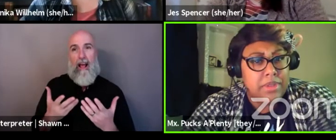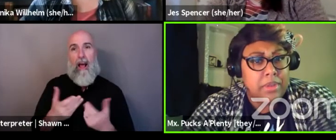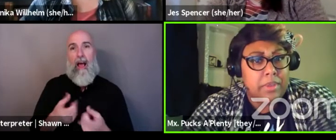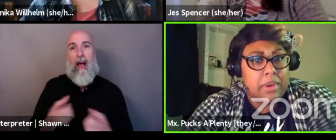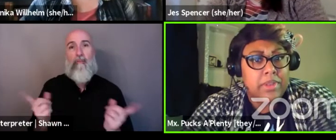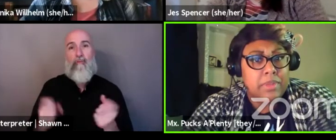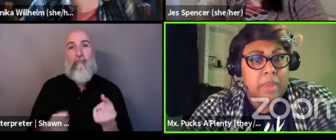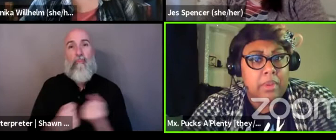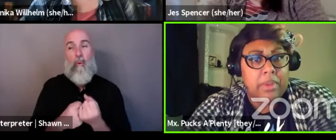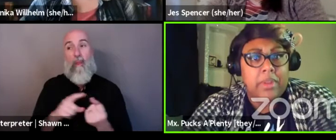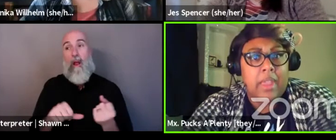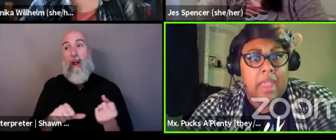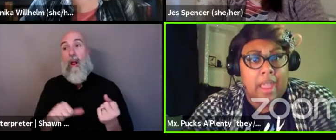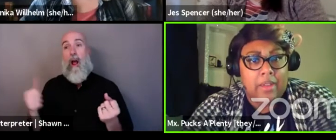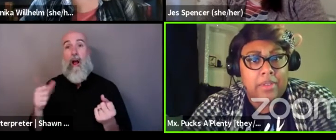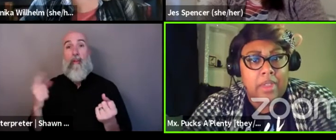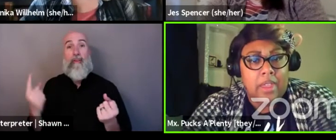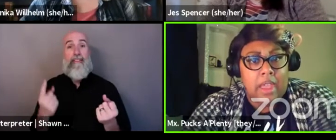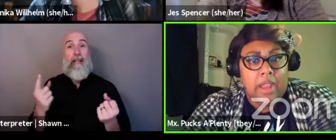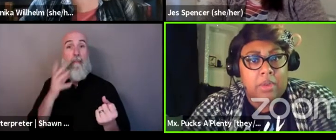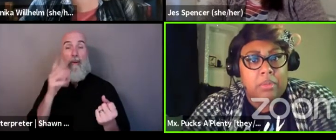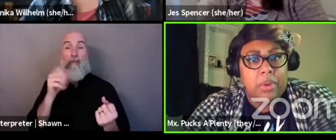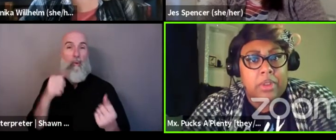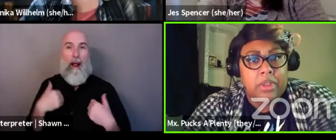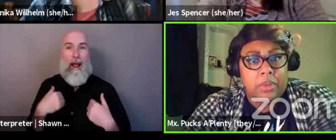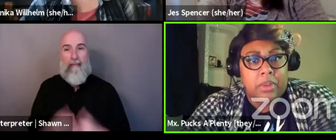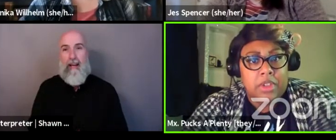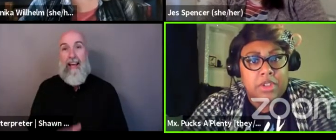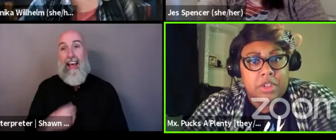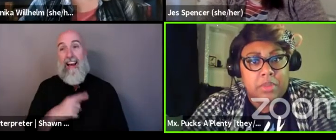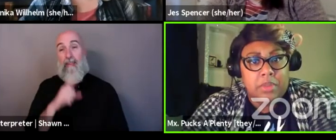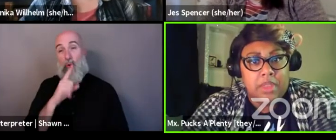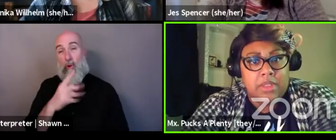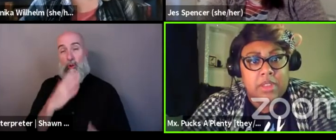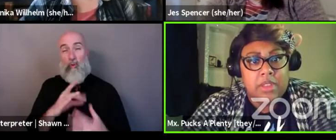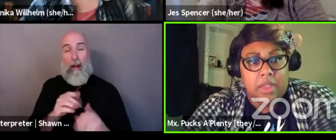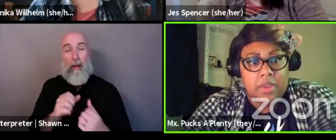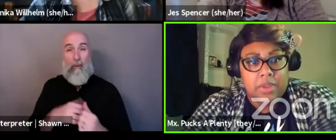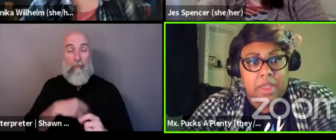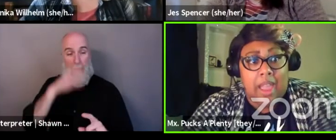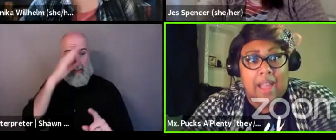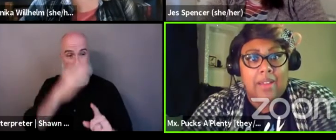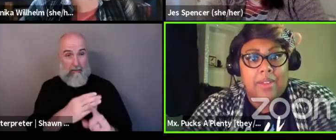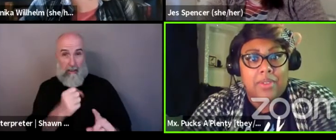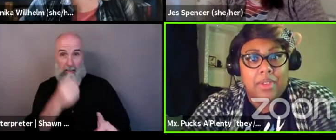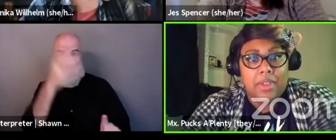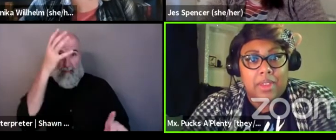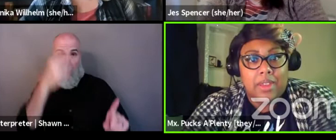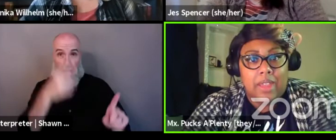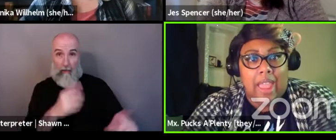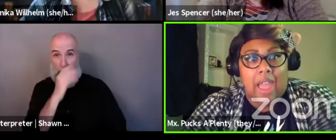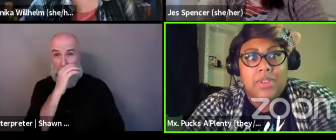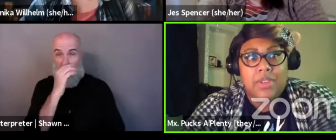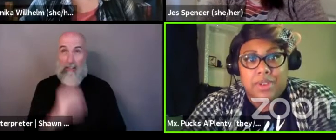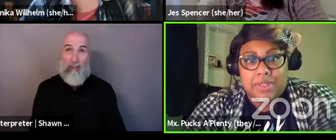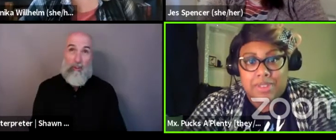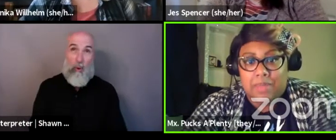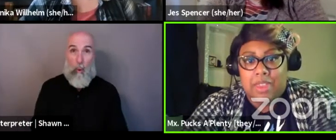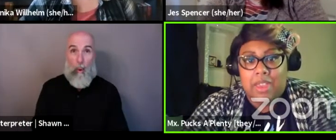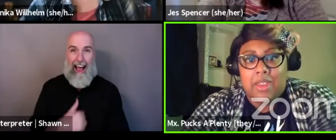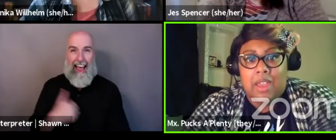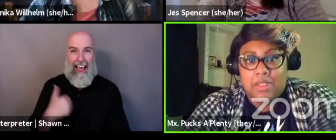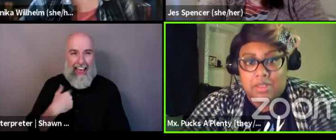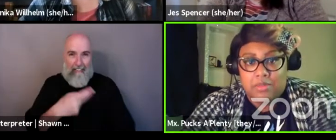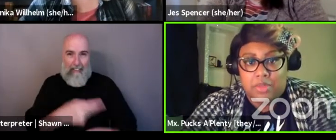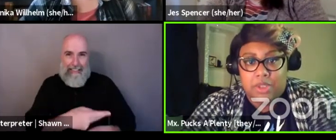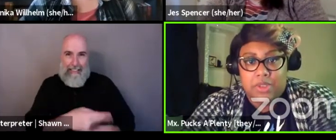other single parents probably wouldn't have. And I have a really good relationship with my son's father. So I have sitters. Like my